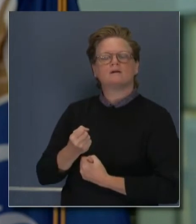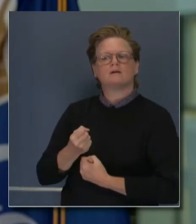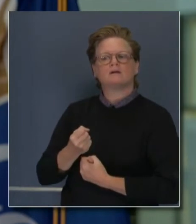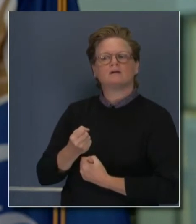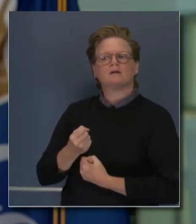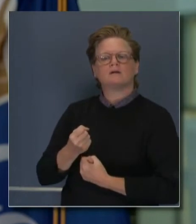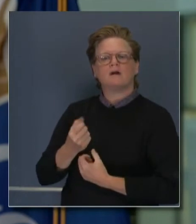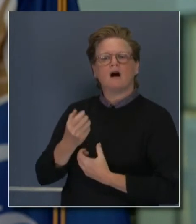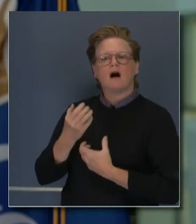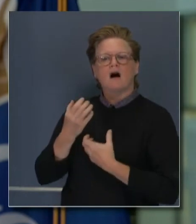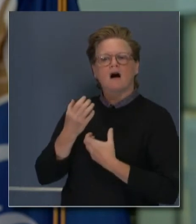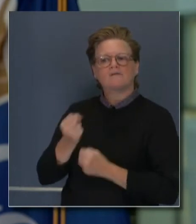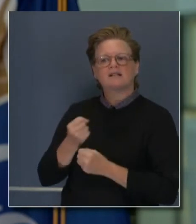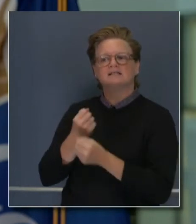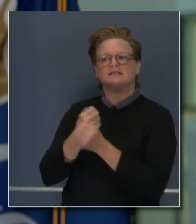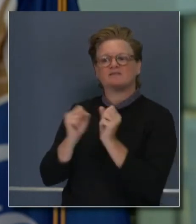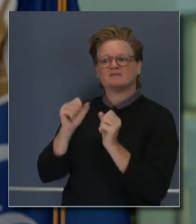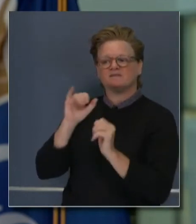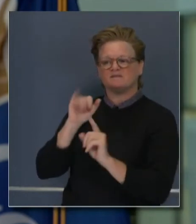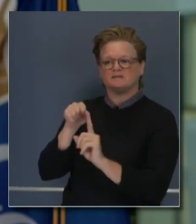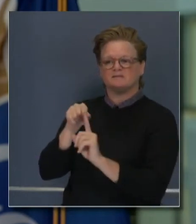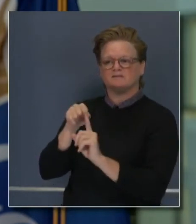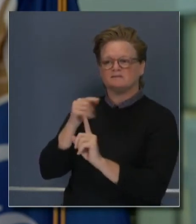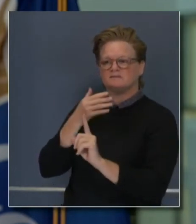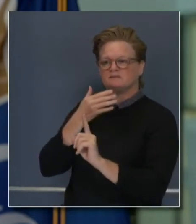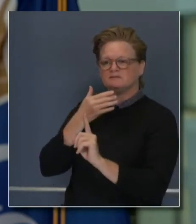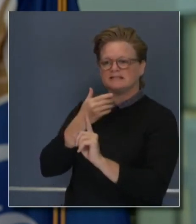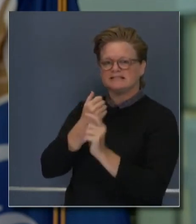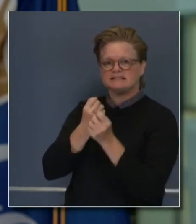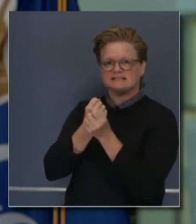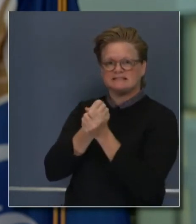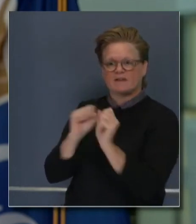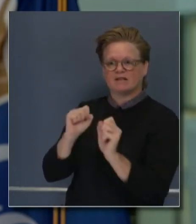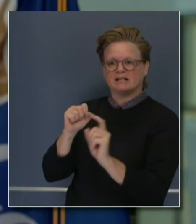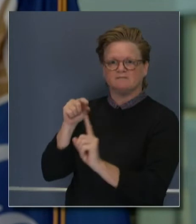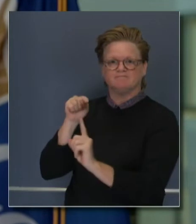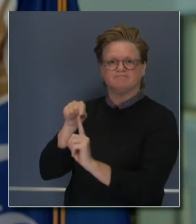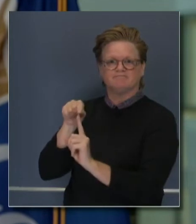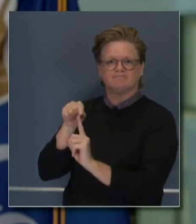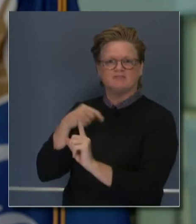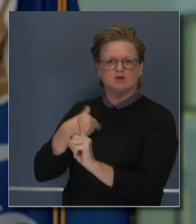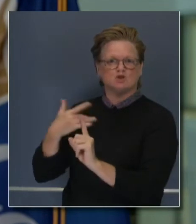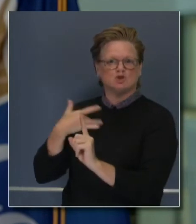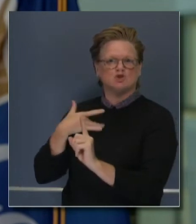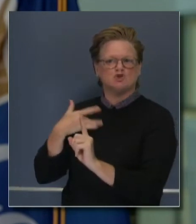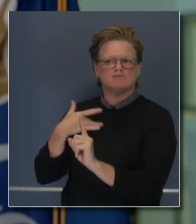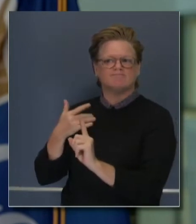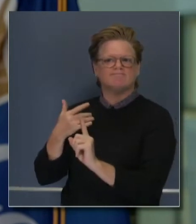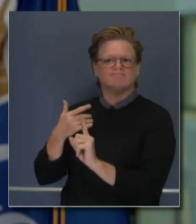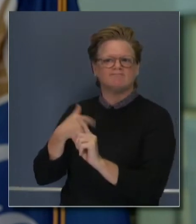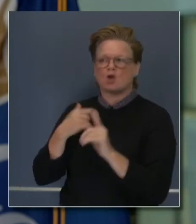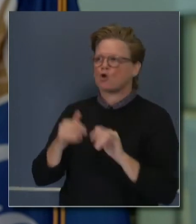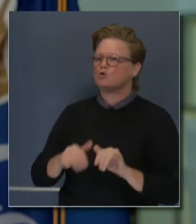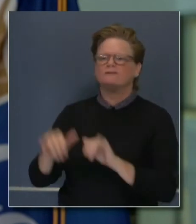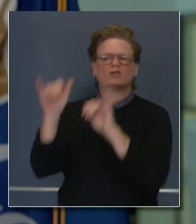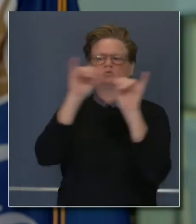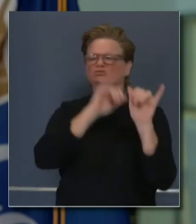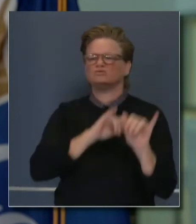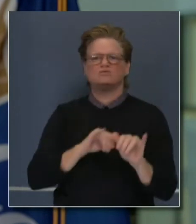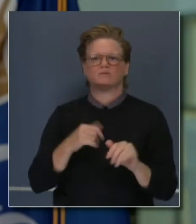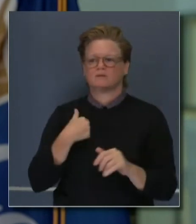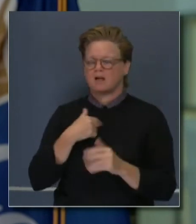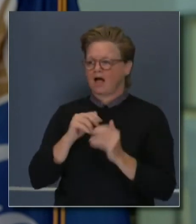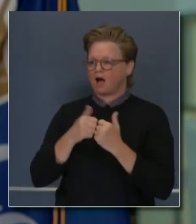our foundational principle. That one is universal. It's been consistent. And as it relates to schools, we put